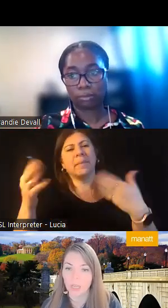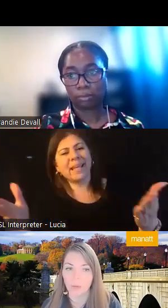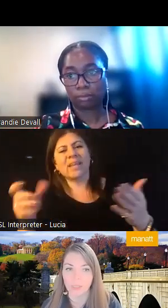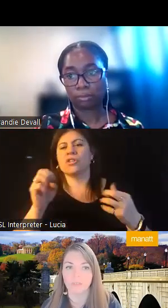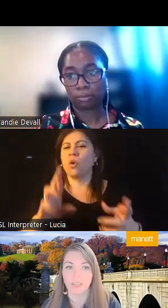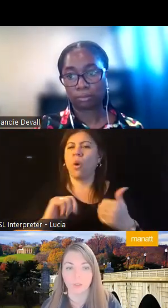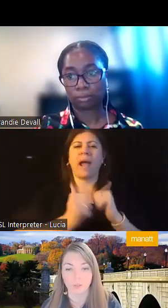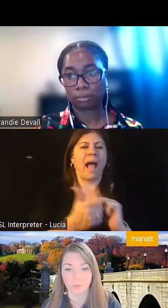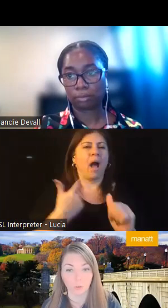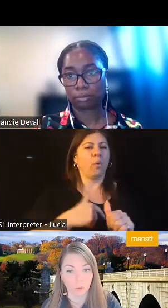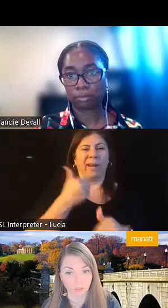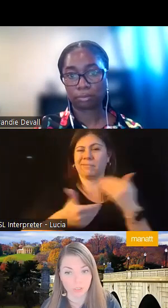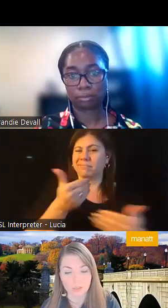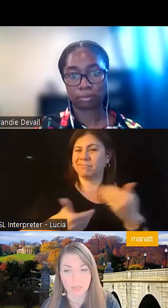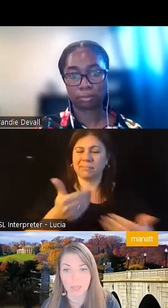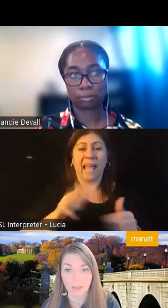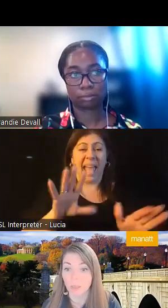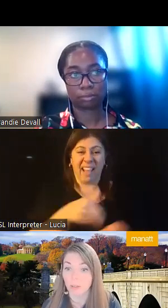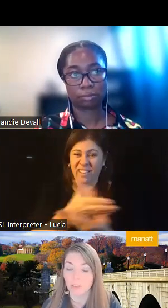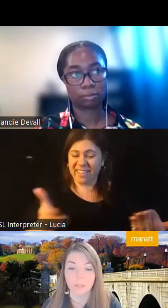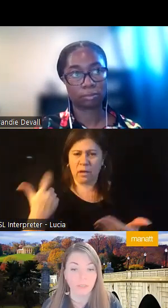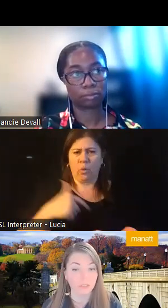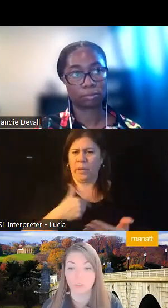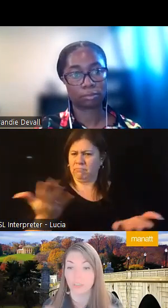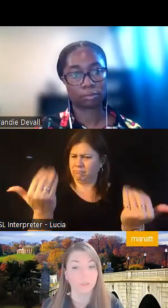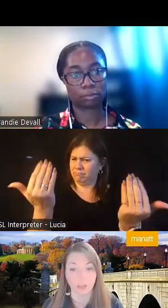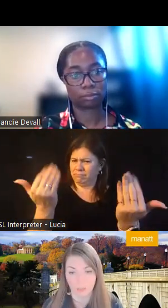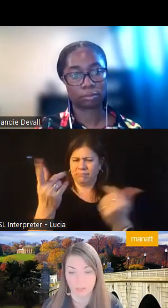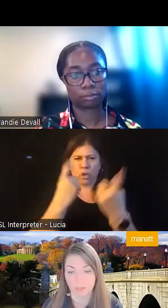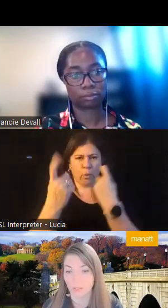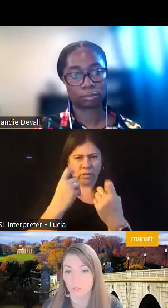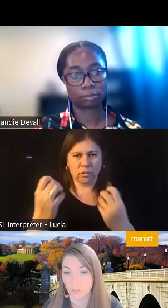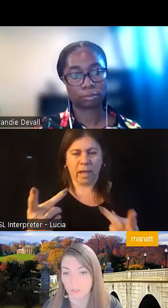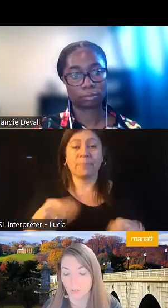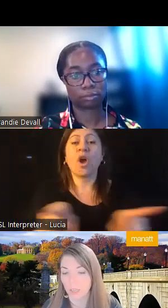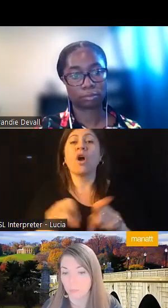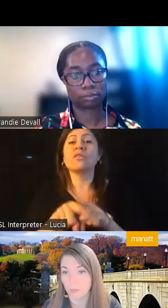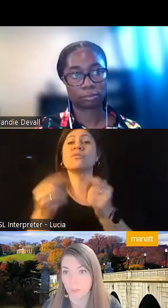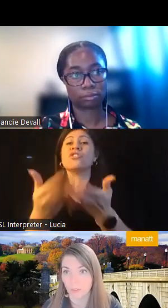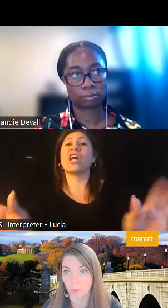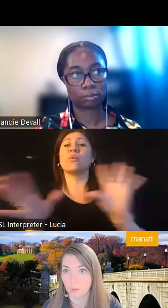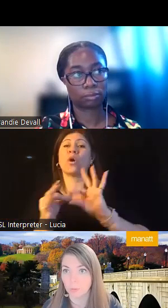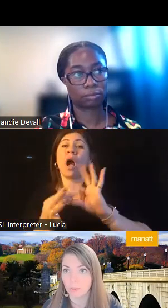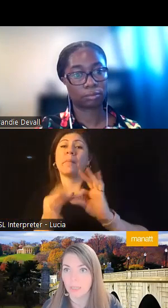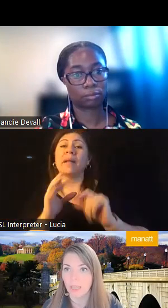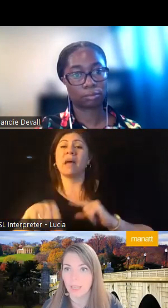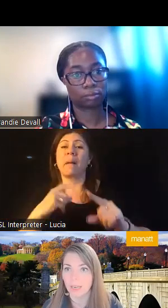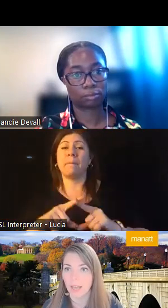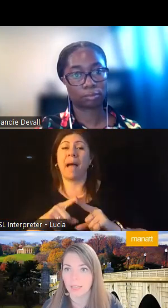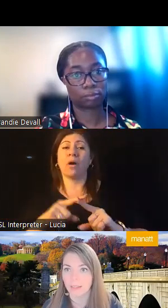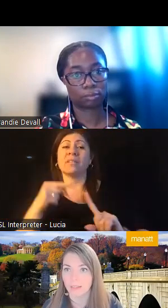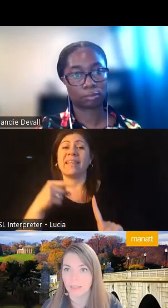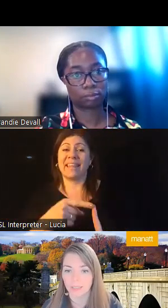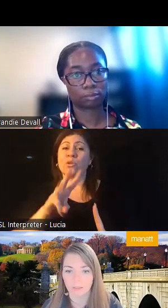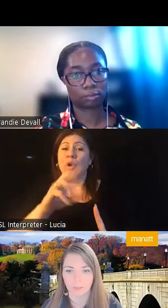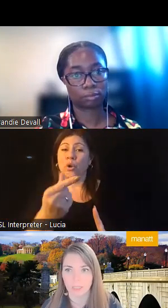group, we invite those questions, and we also invite general comments on the charge of this work group.